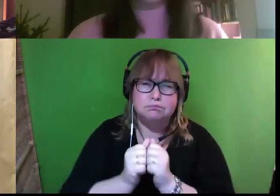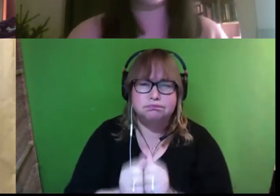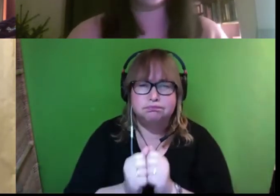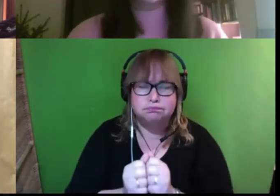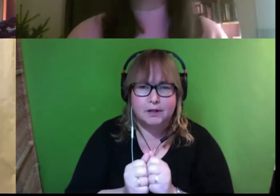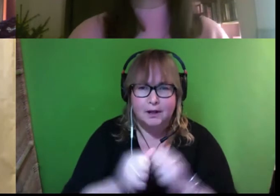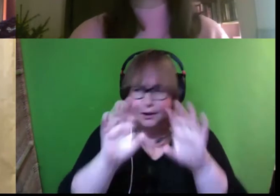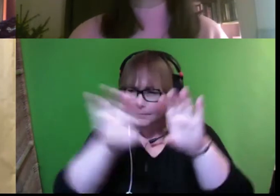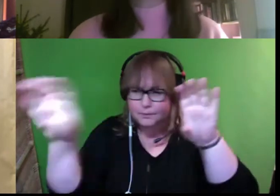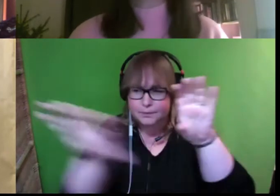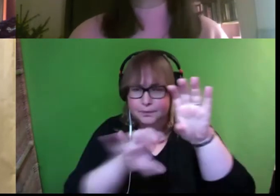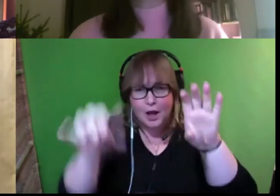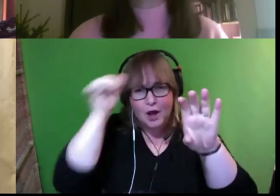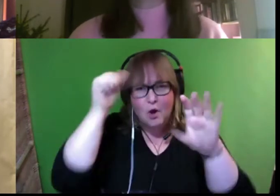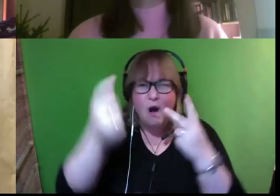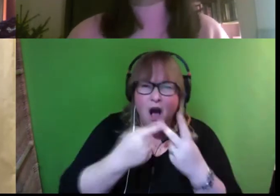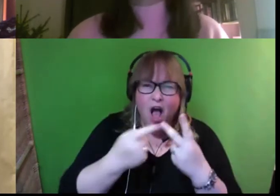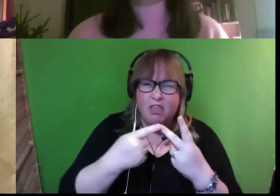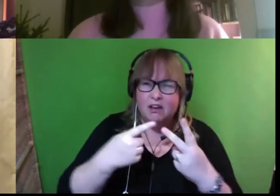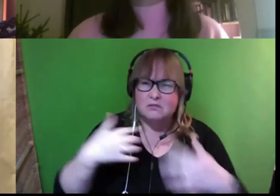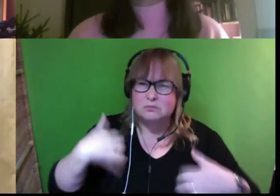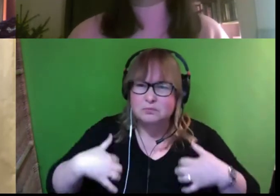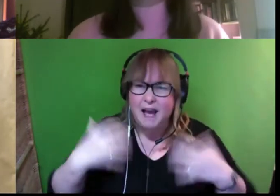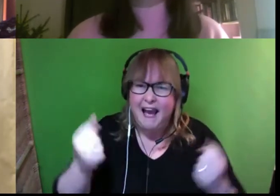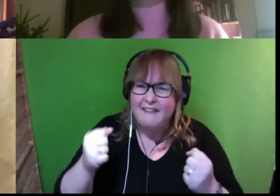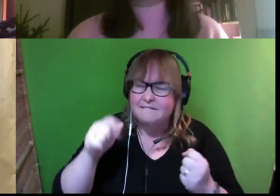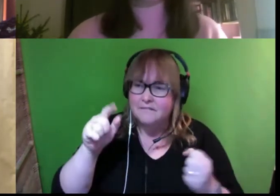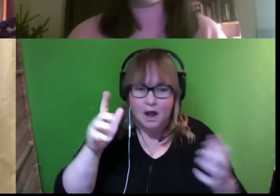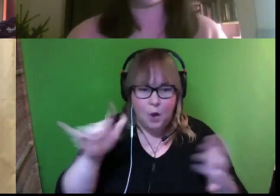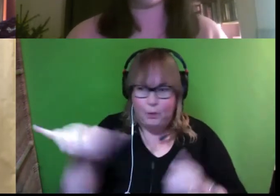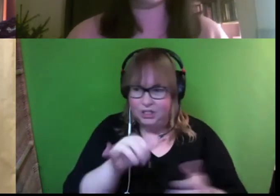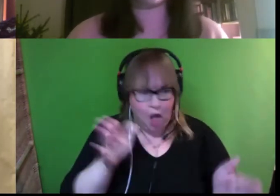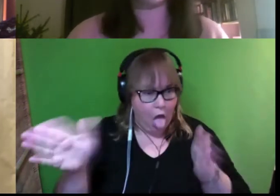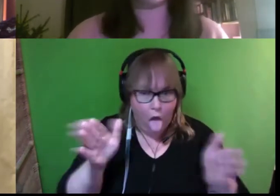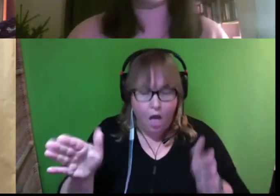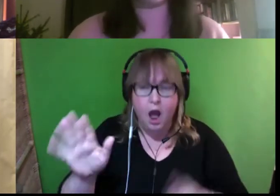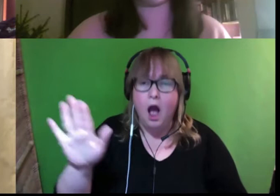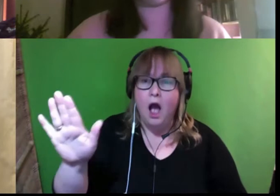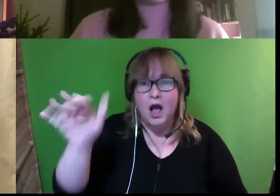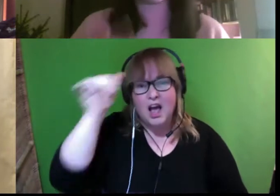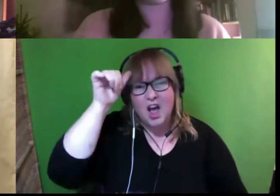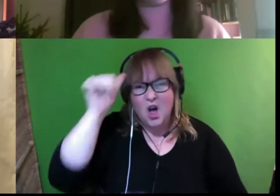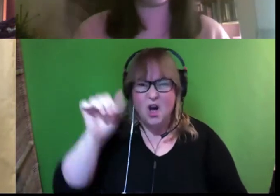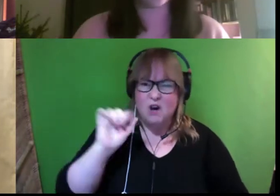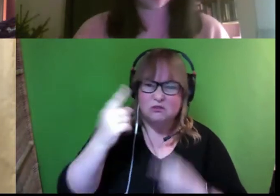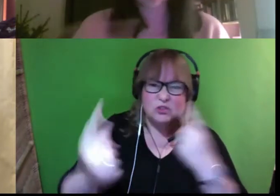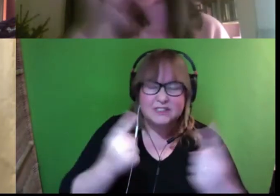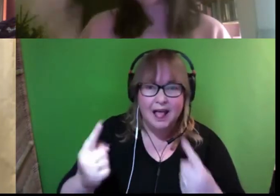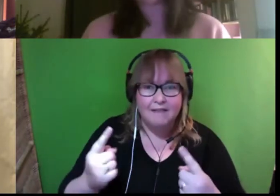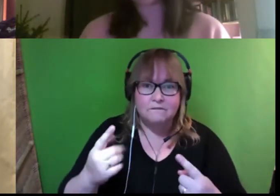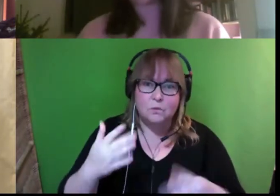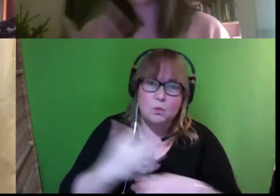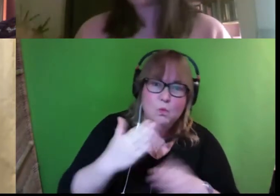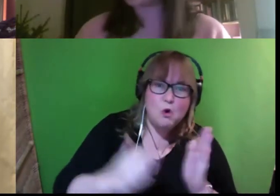only other events happening tonight, but also, you know, it is quite tiring to be staying on the